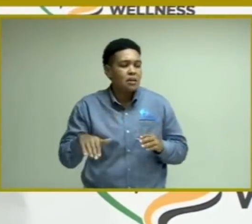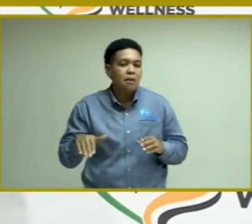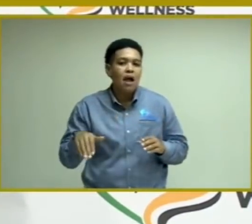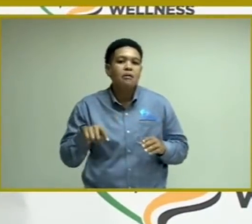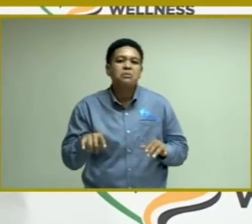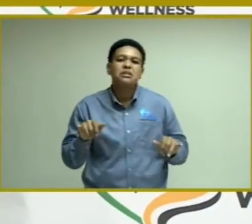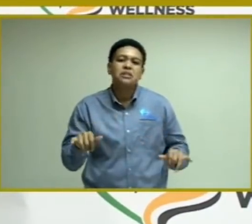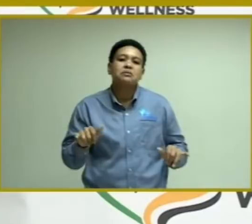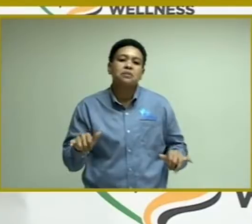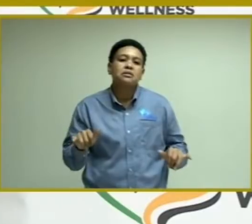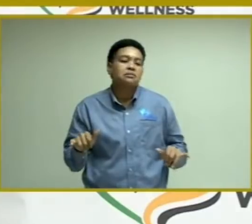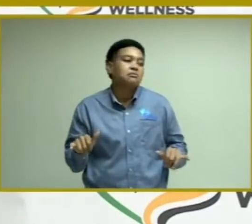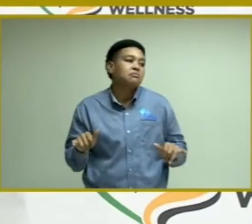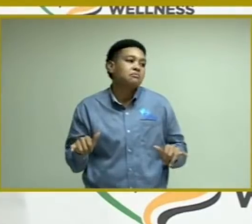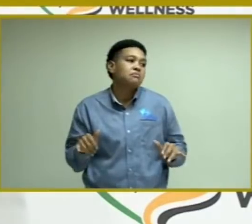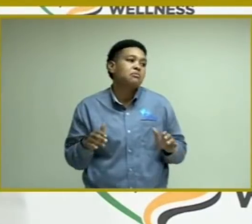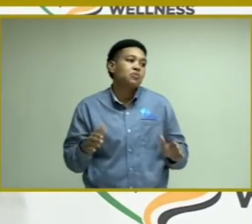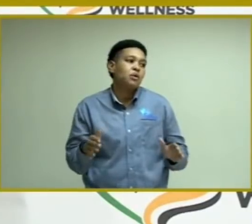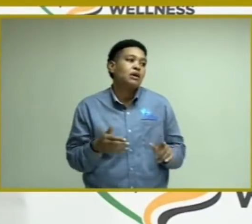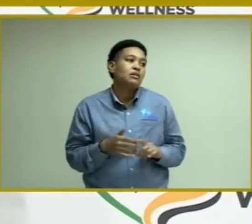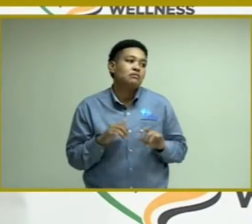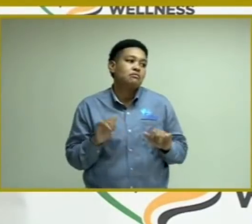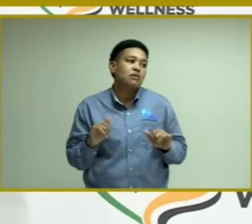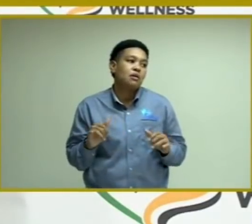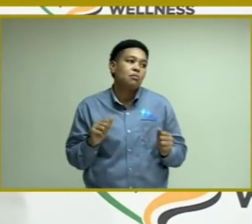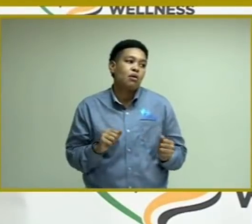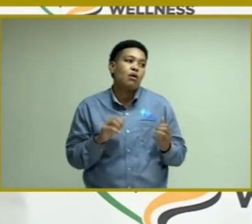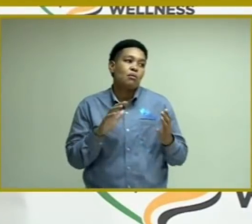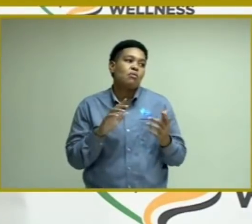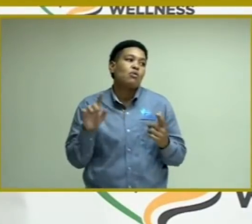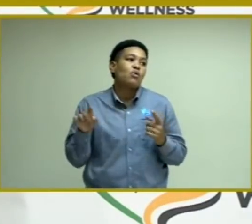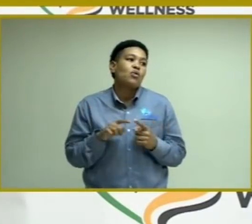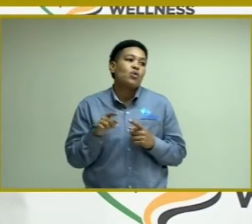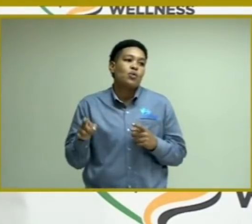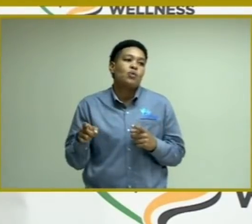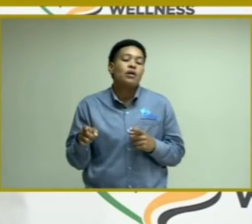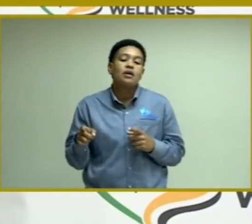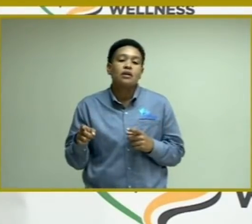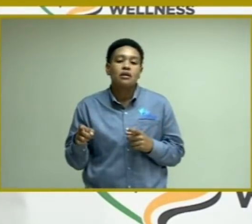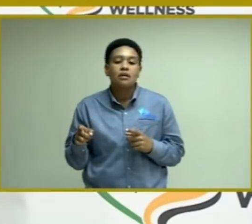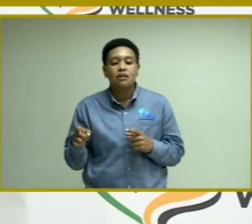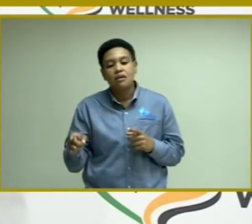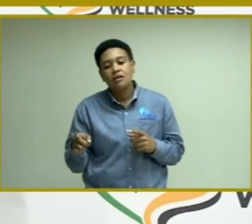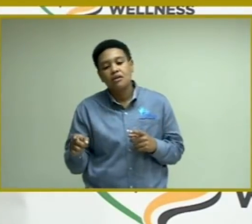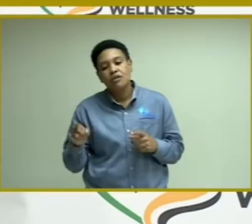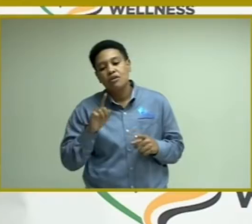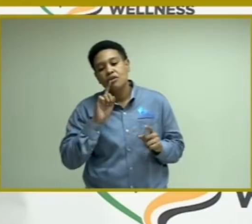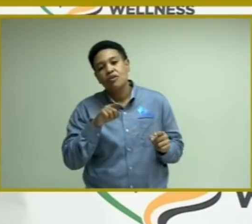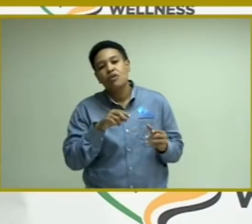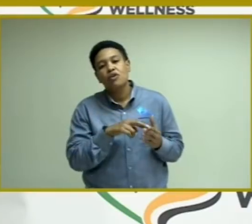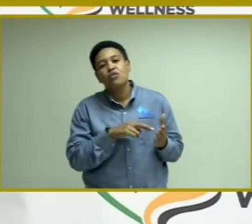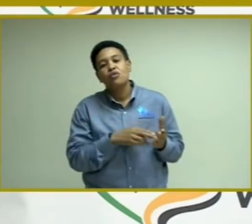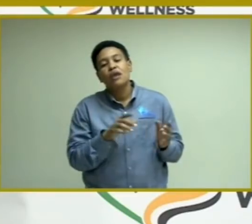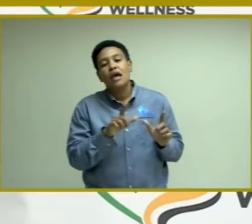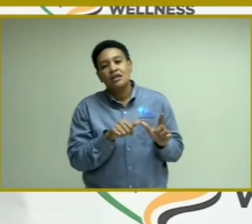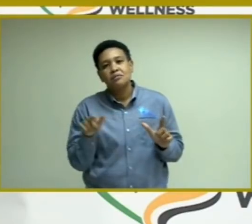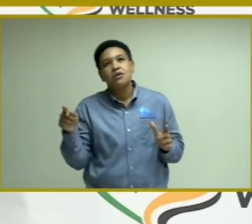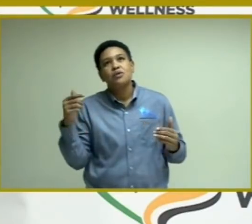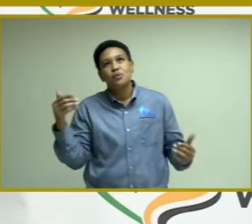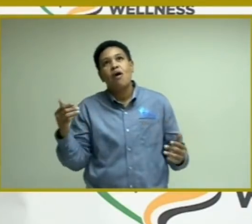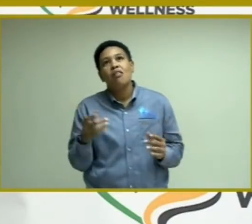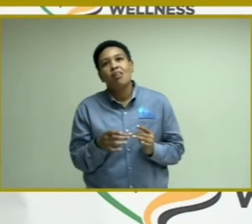the usual format, the usual approach. When one set of orders expire, then he